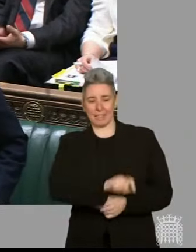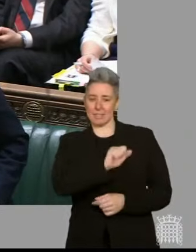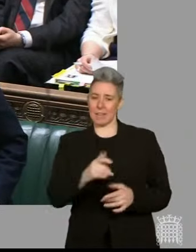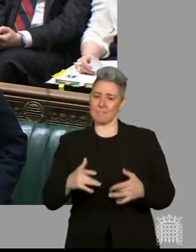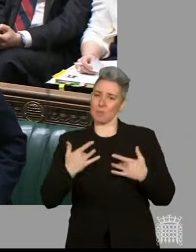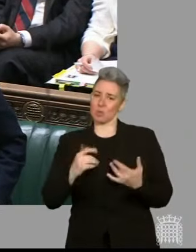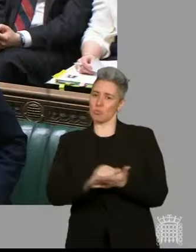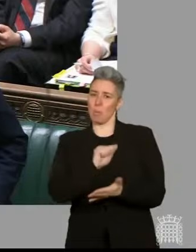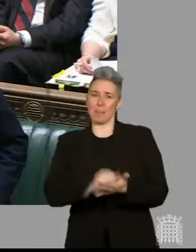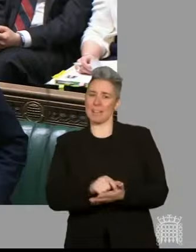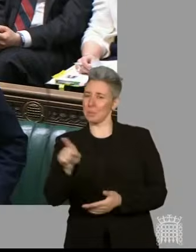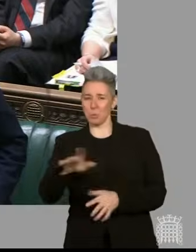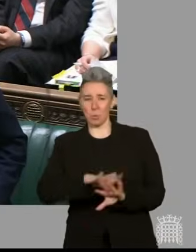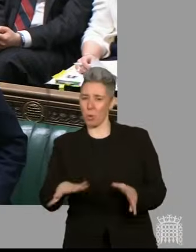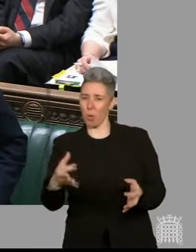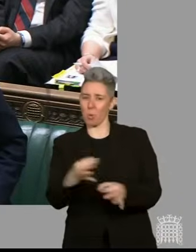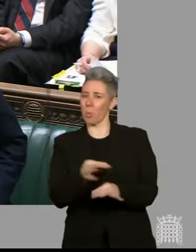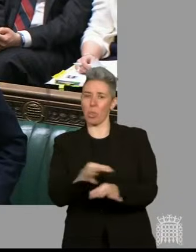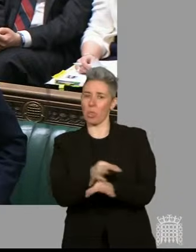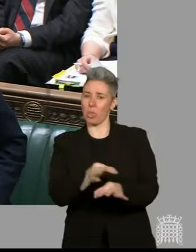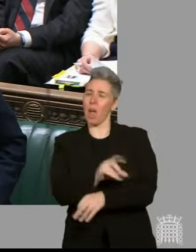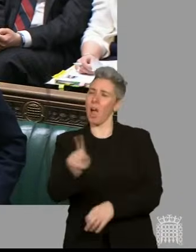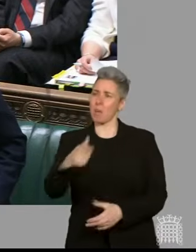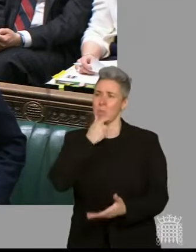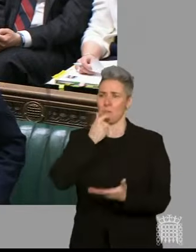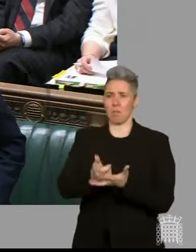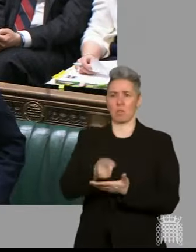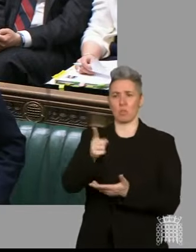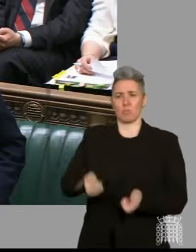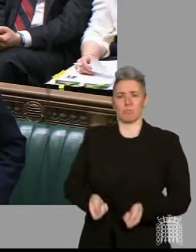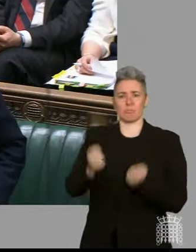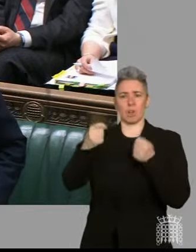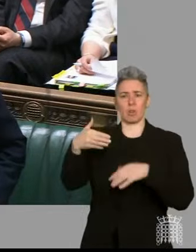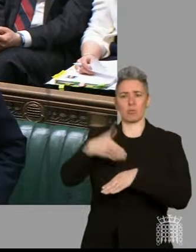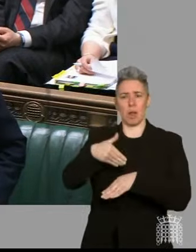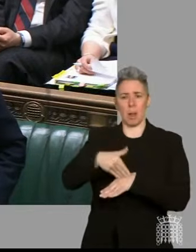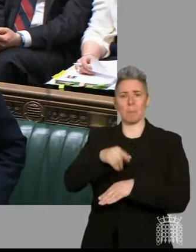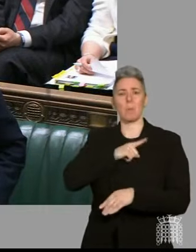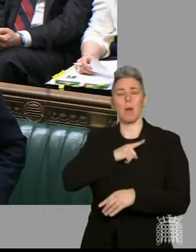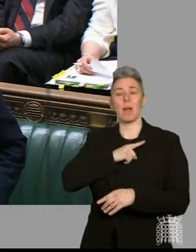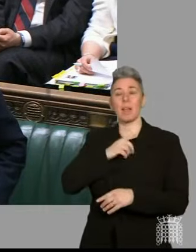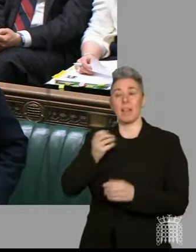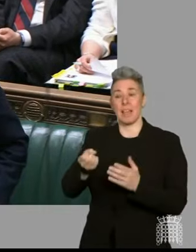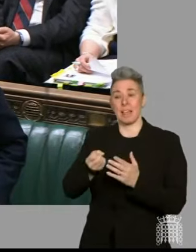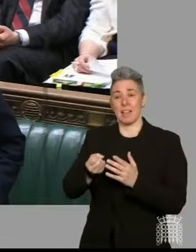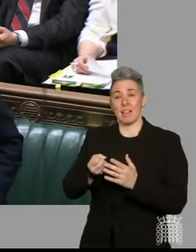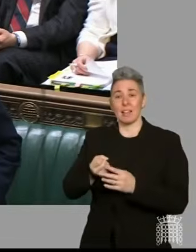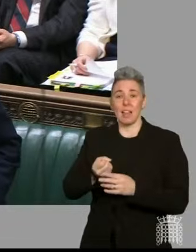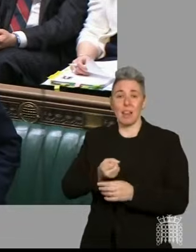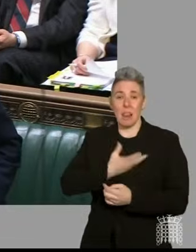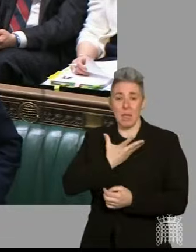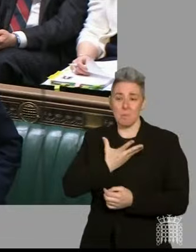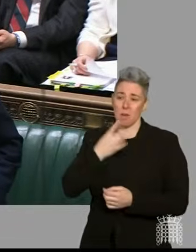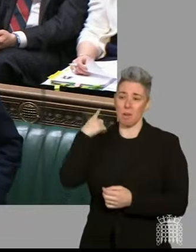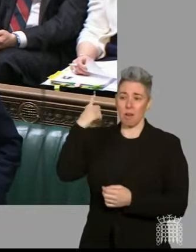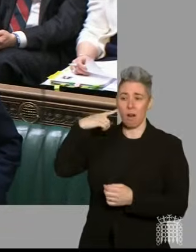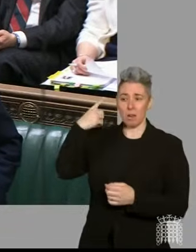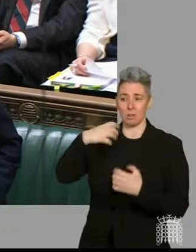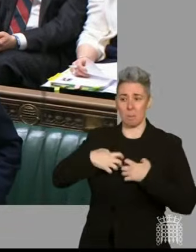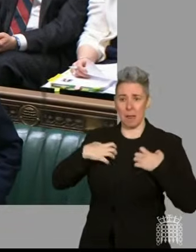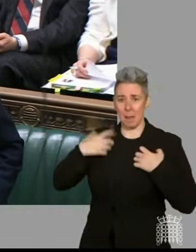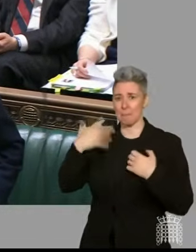because whilst Labour's London Mayor has increased the precept by over 70%, actually, recorded crime has